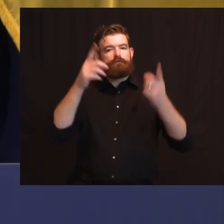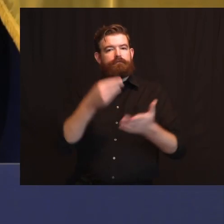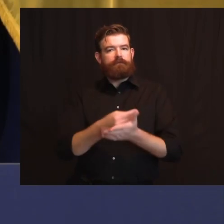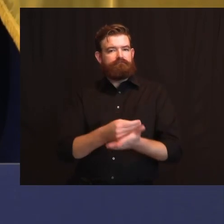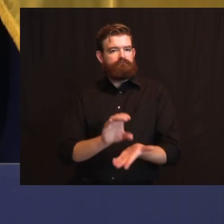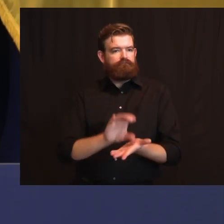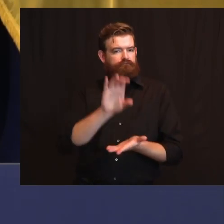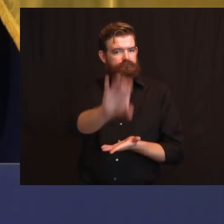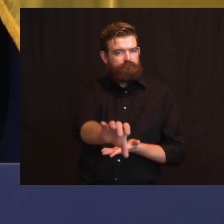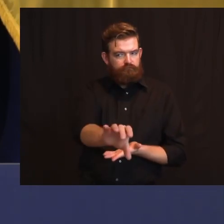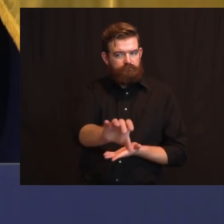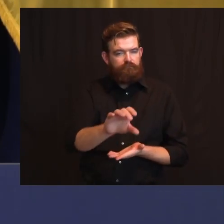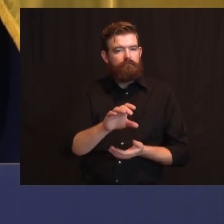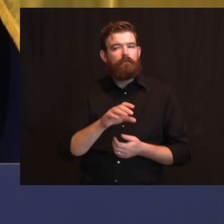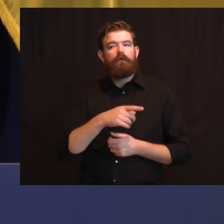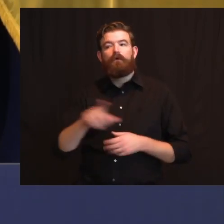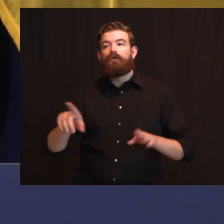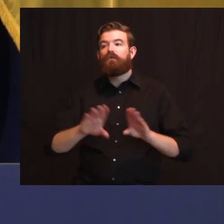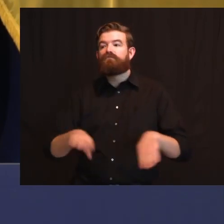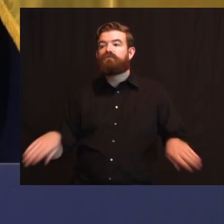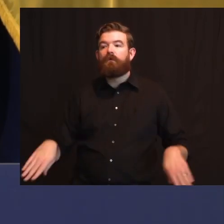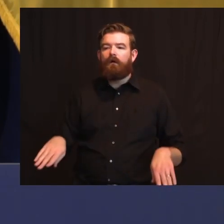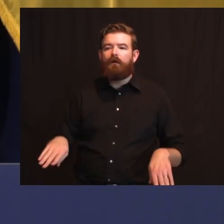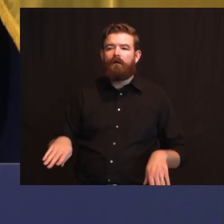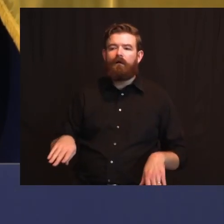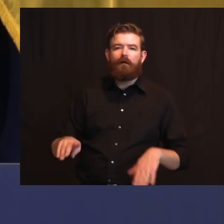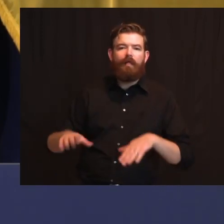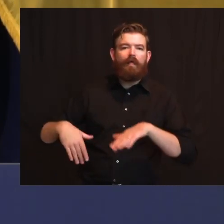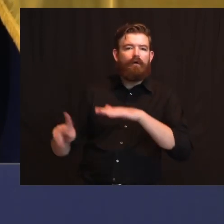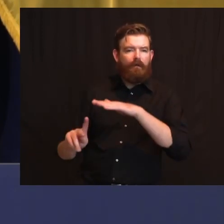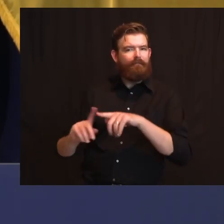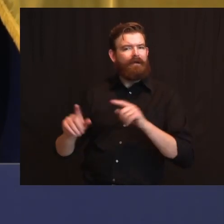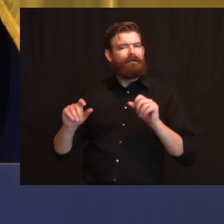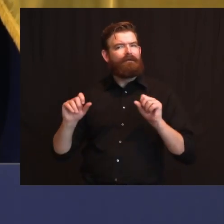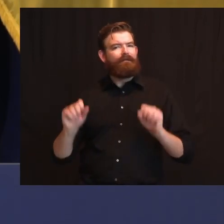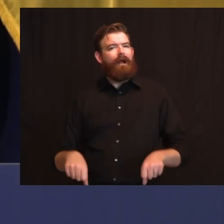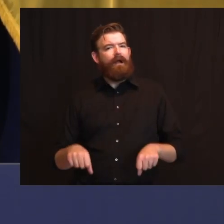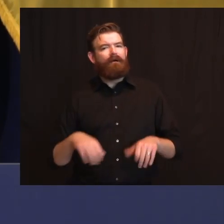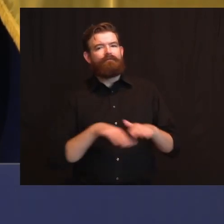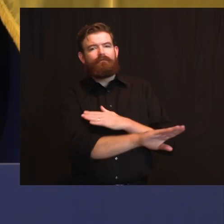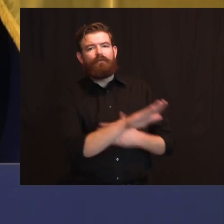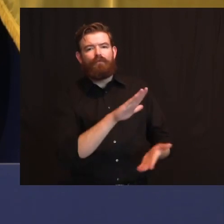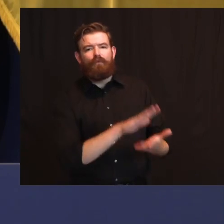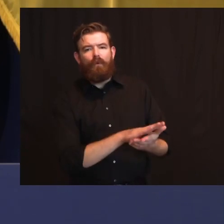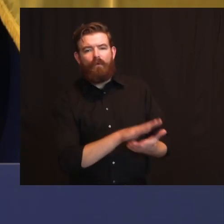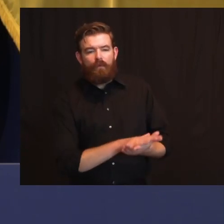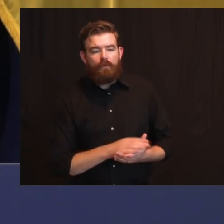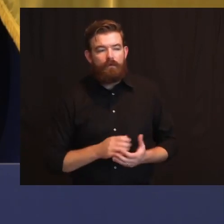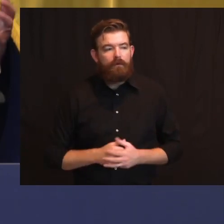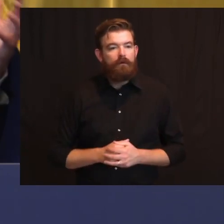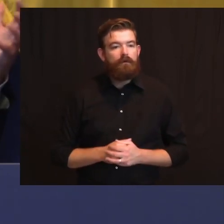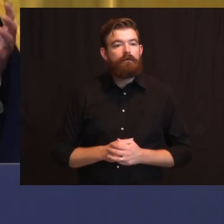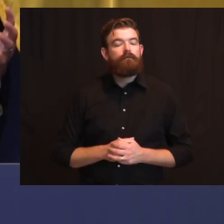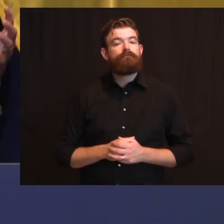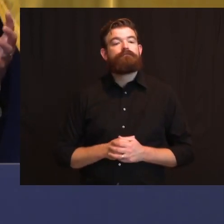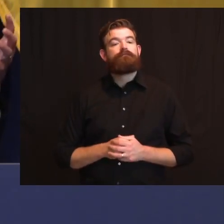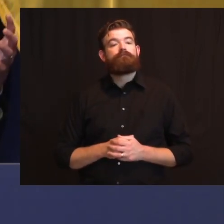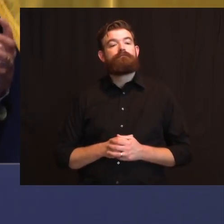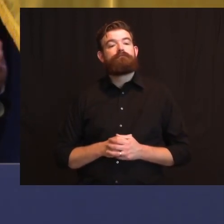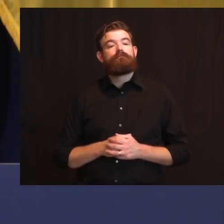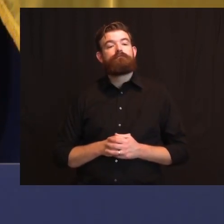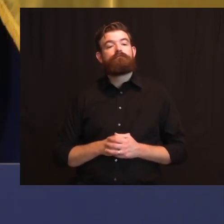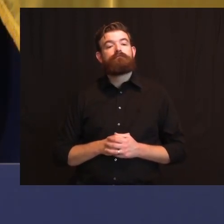have put in place, which I'm thrilled about, this health insurance premium that replaces the federal premium, the overwhelming